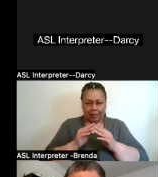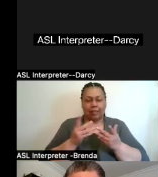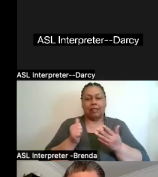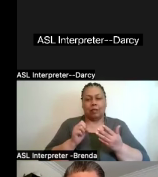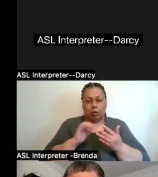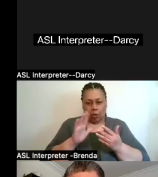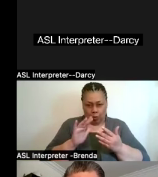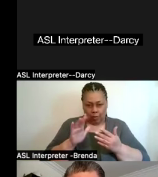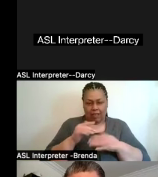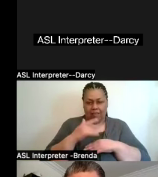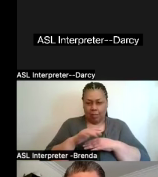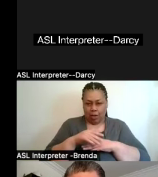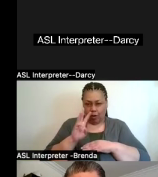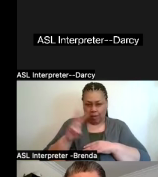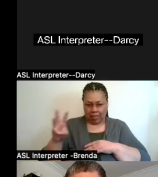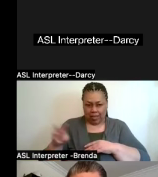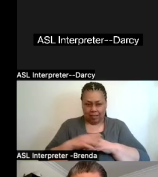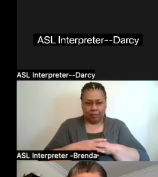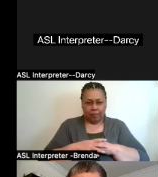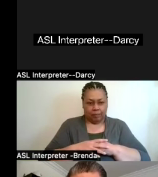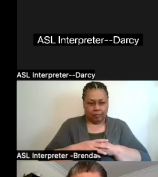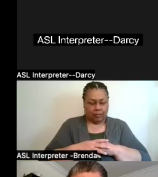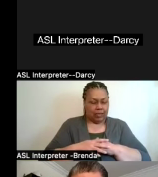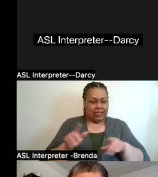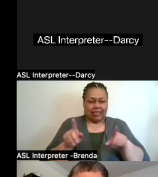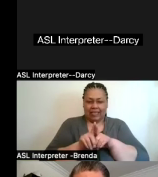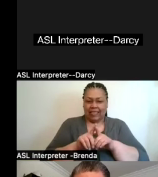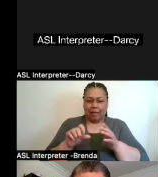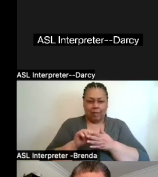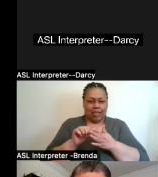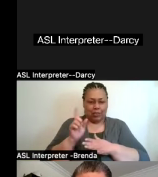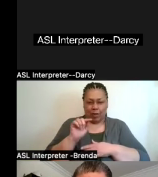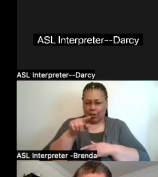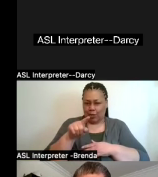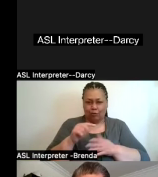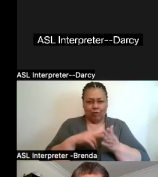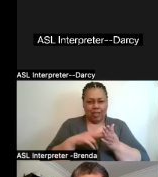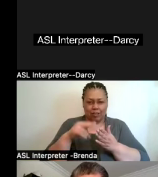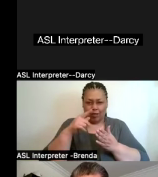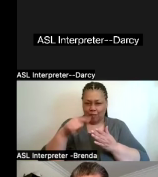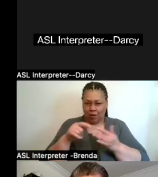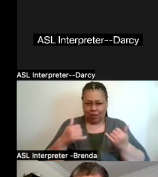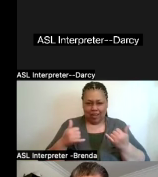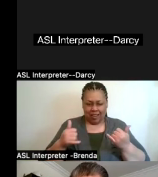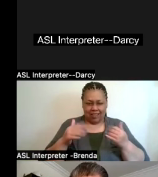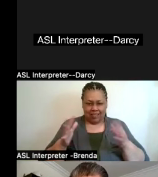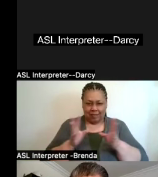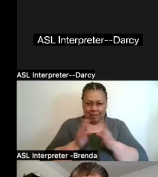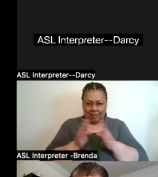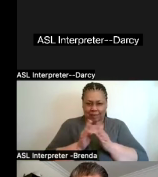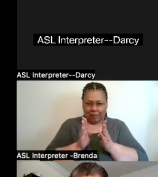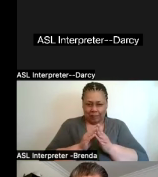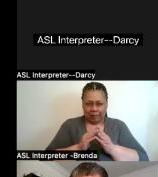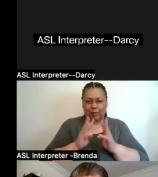earthquakecountry.org/SoCal. The link to it also the same page where you registered for today's